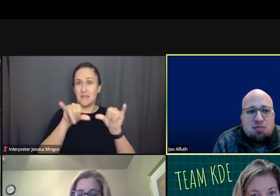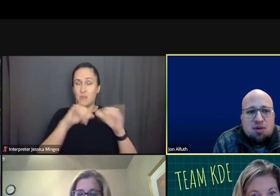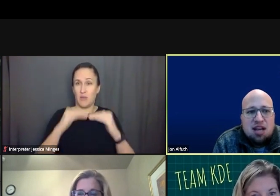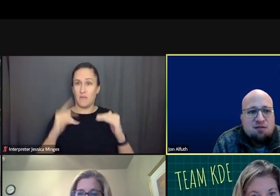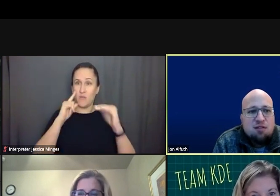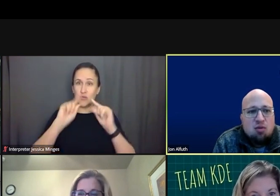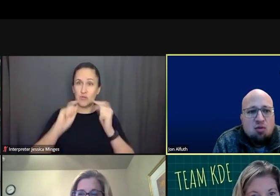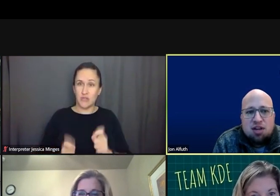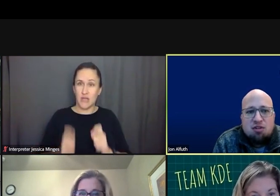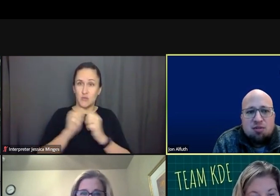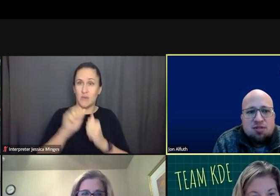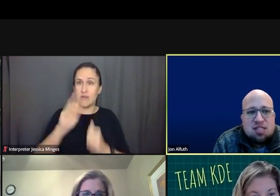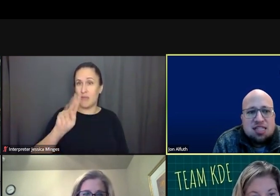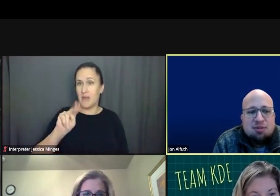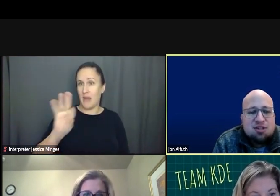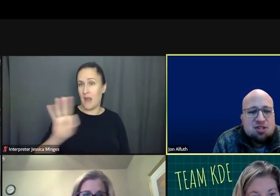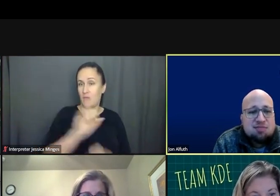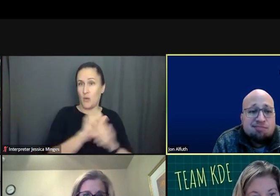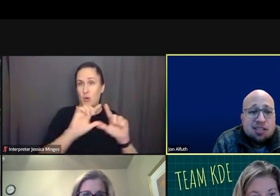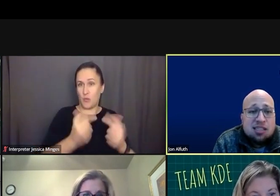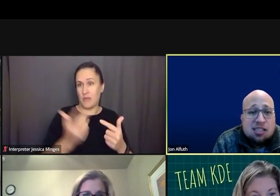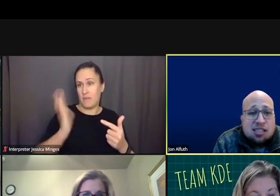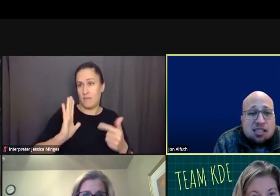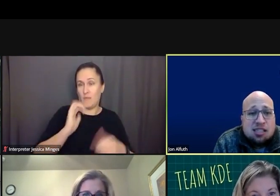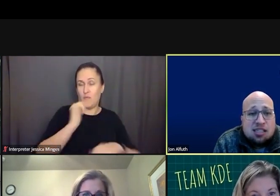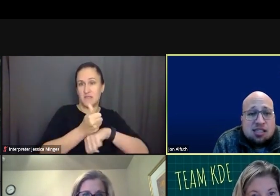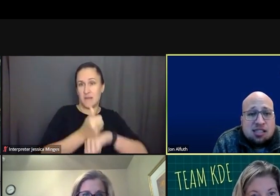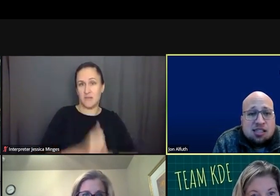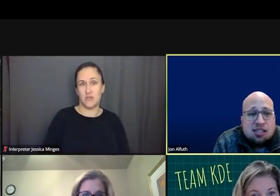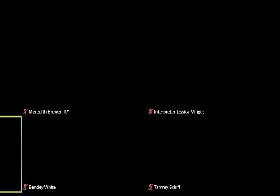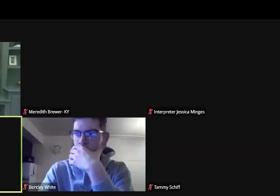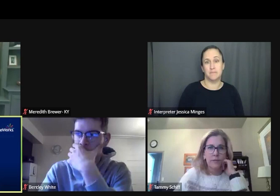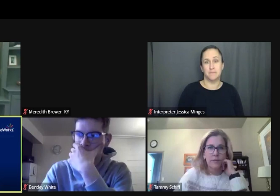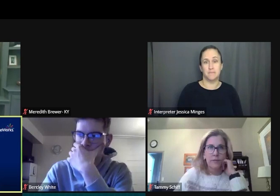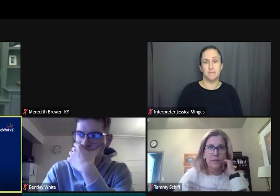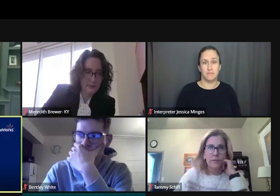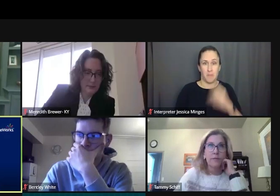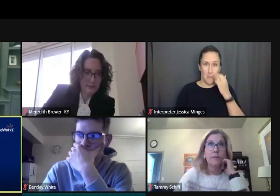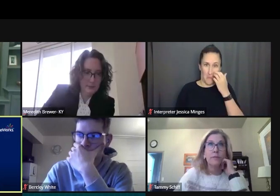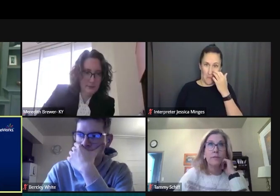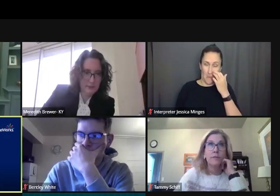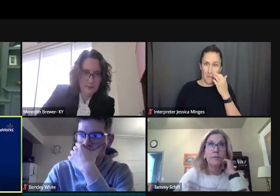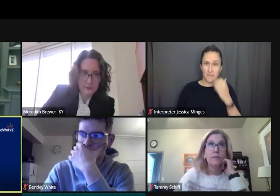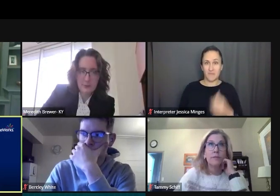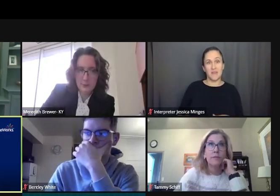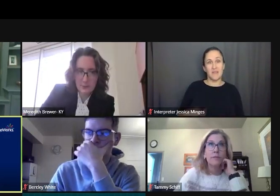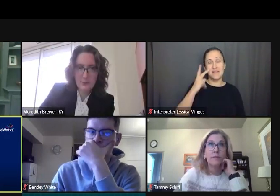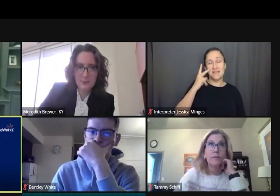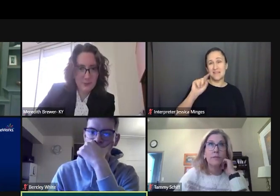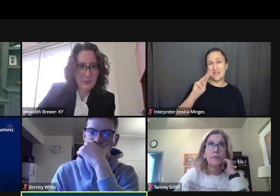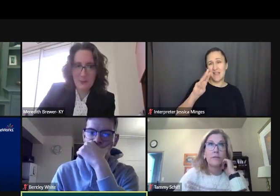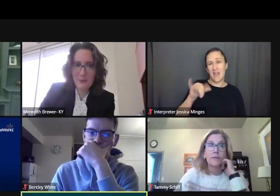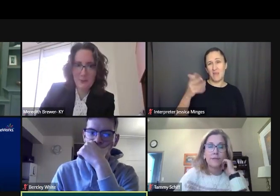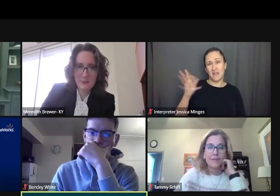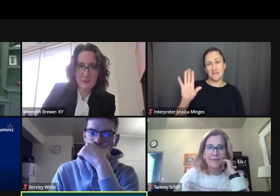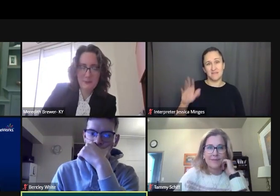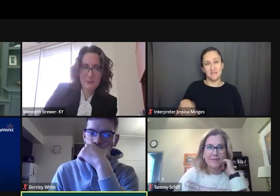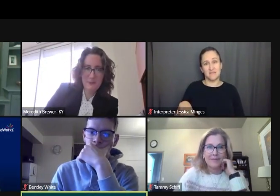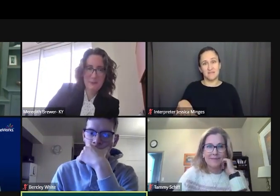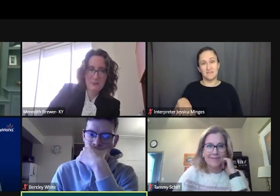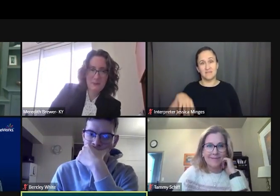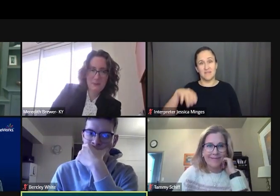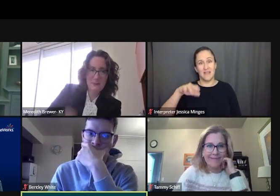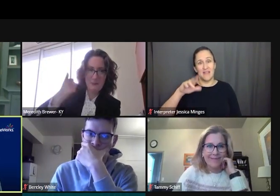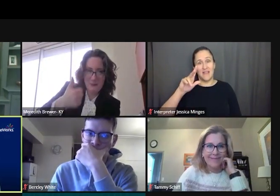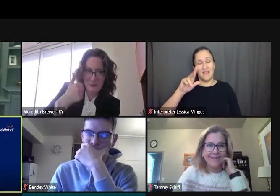possible through the BNF working group that was established. See, Tammy just And gave me good enough time job to think through Jessica. my